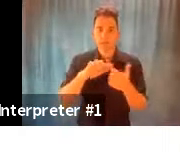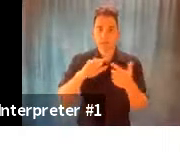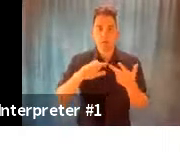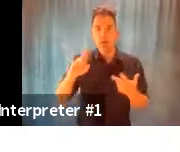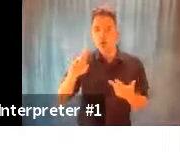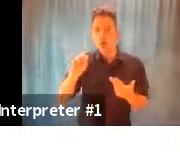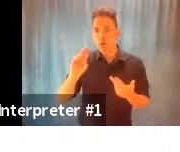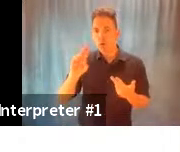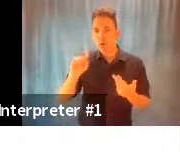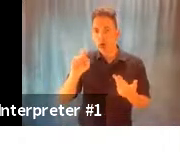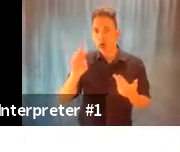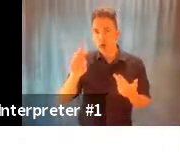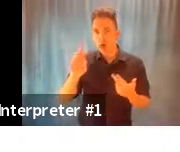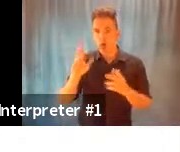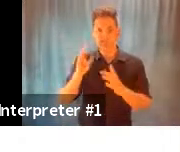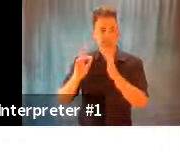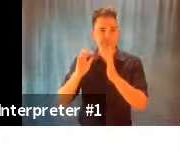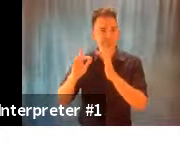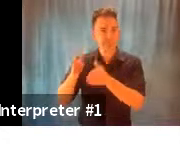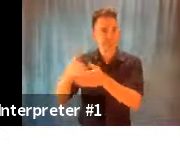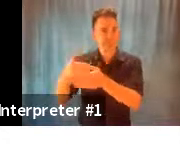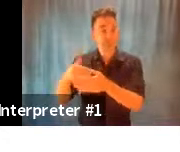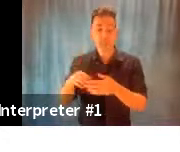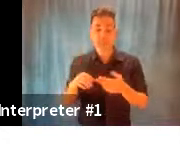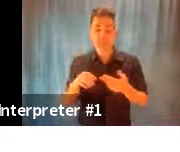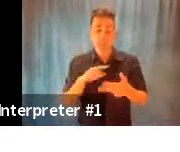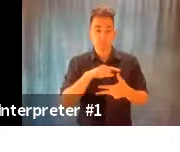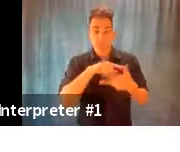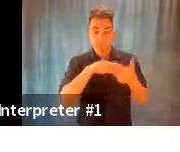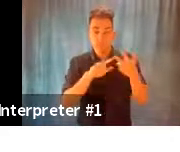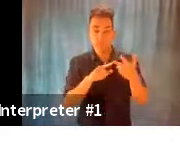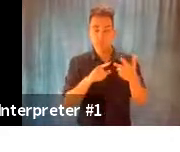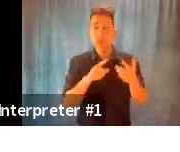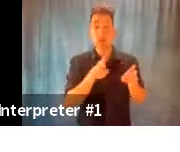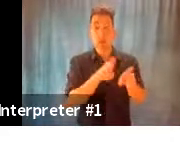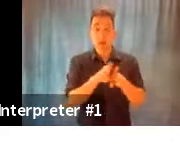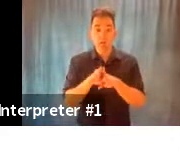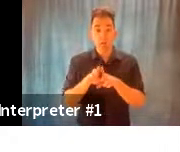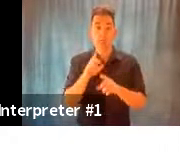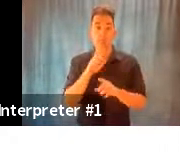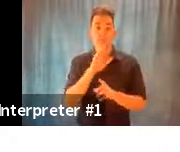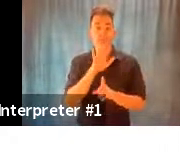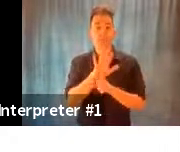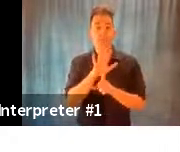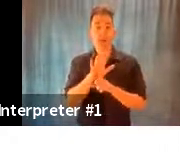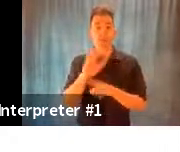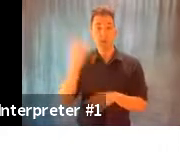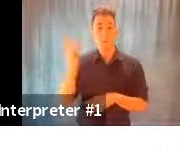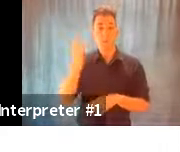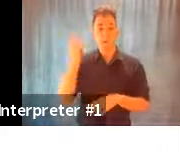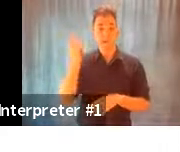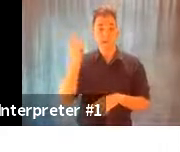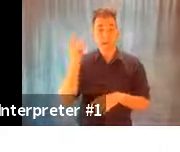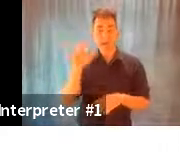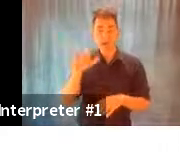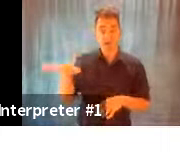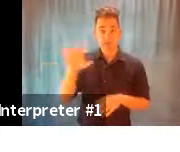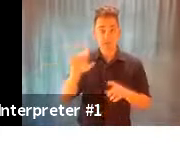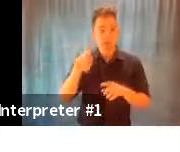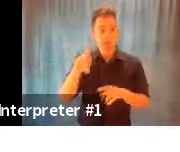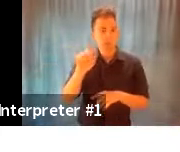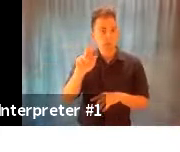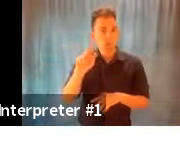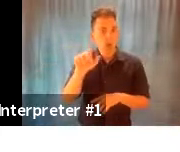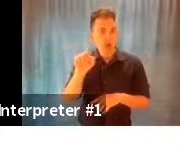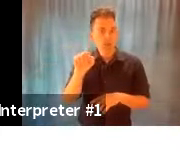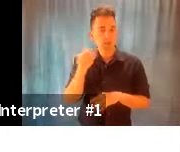as that, and establish and expand public access or public Wi-Fi access points in our parks across the city, and make